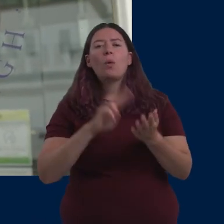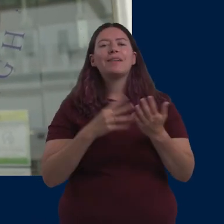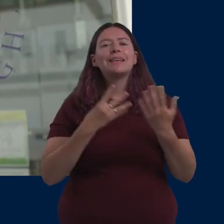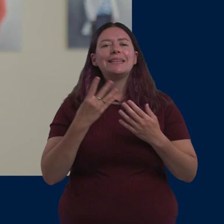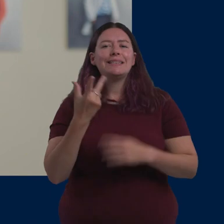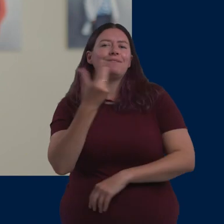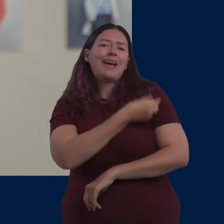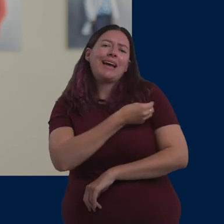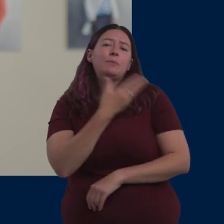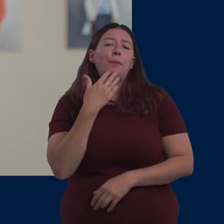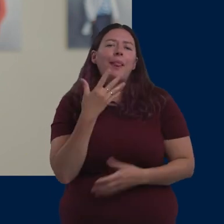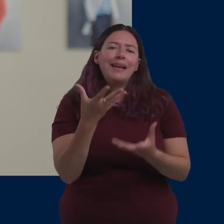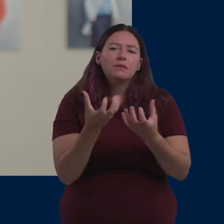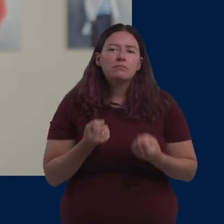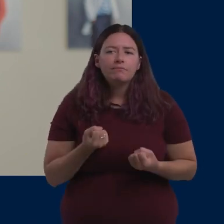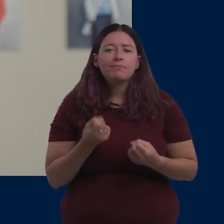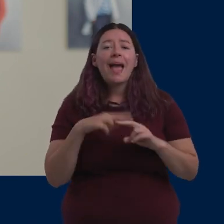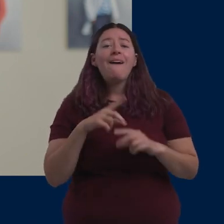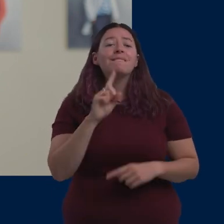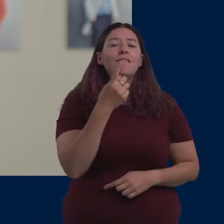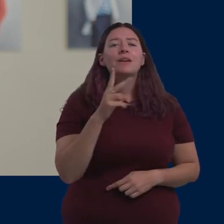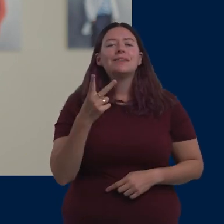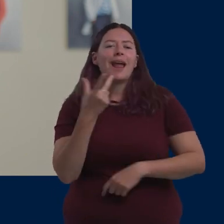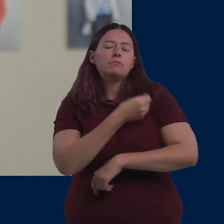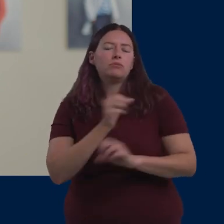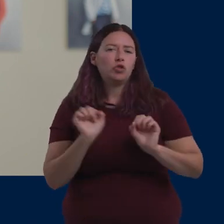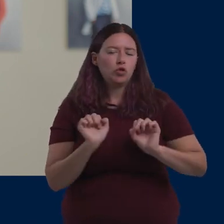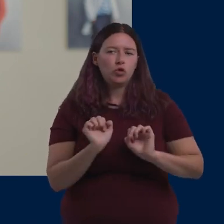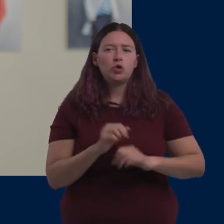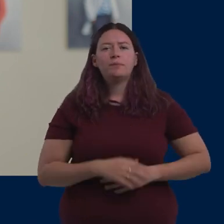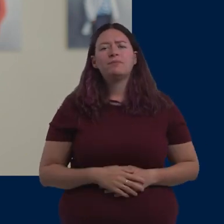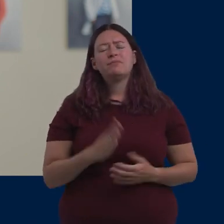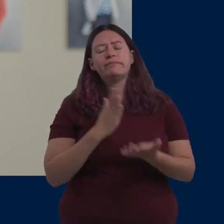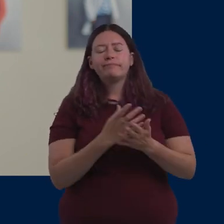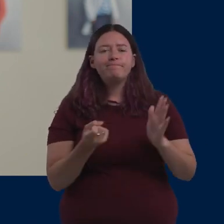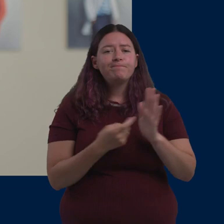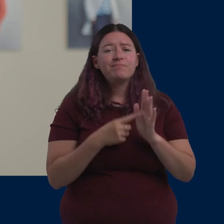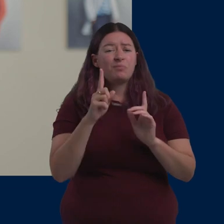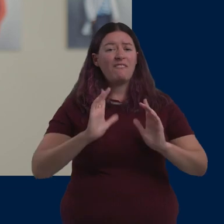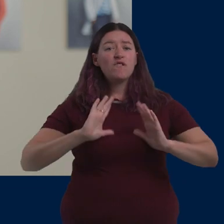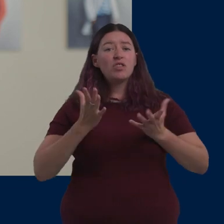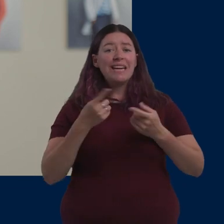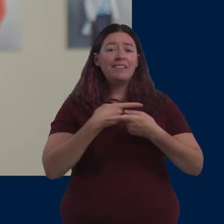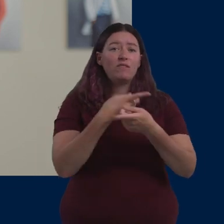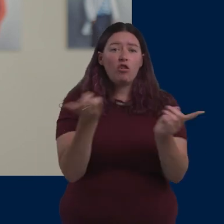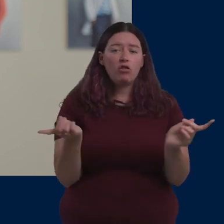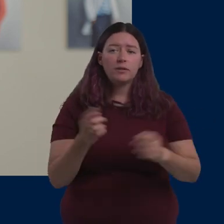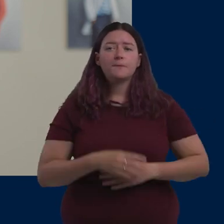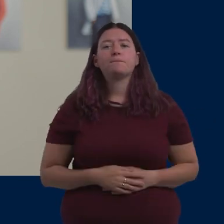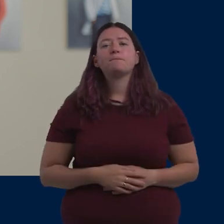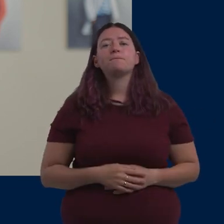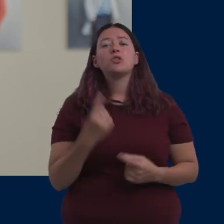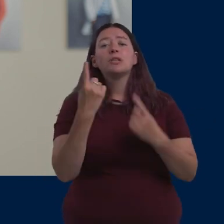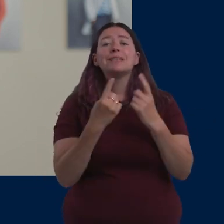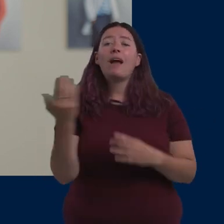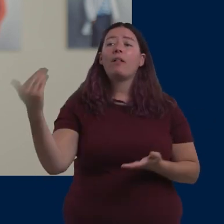COVID-19 vaccine if you haven't yet had your first or second dose. This is vital and available free to all. If you're traveling